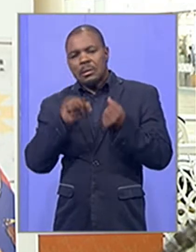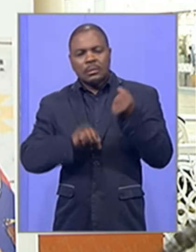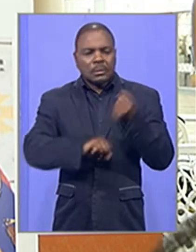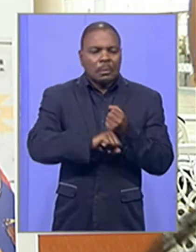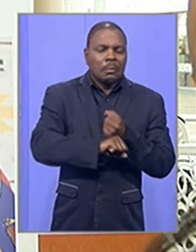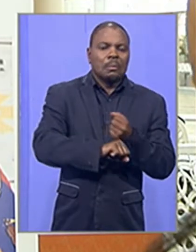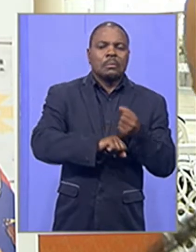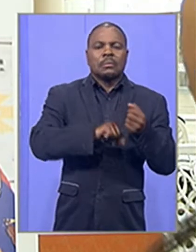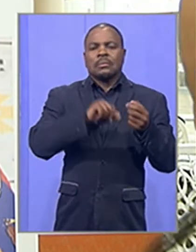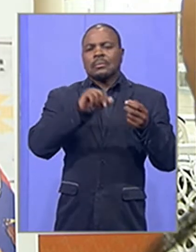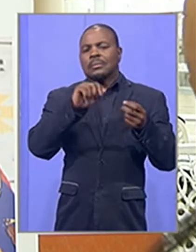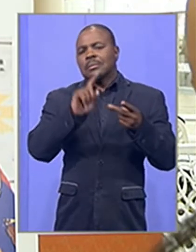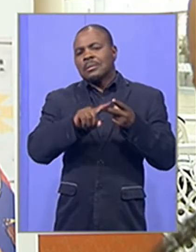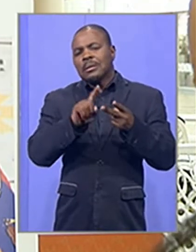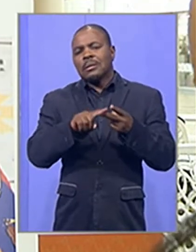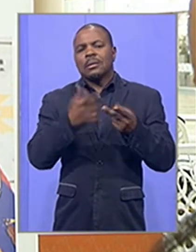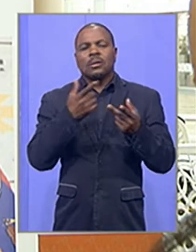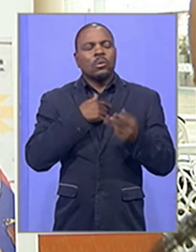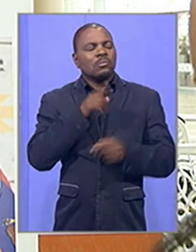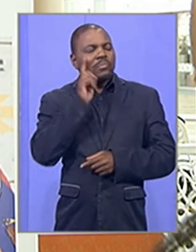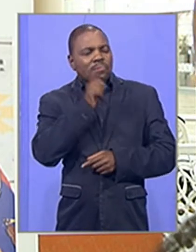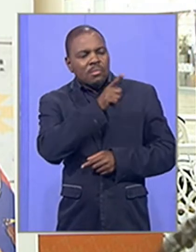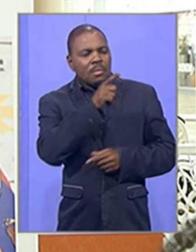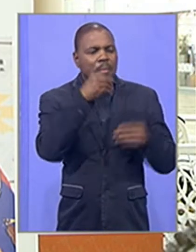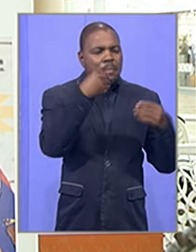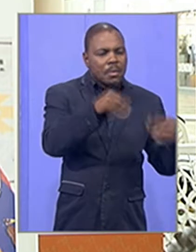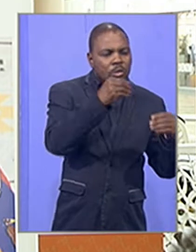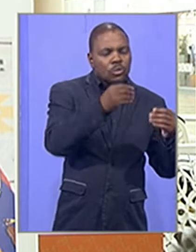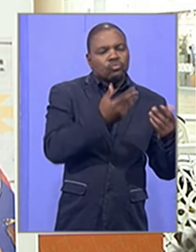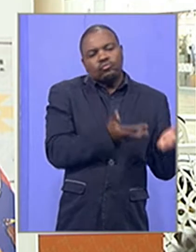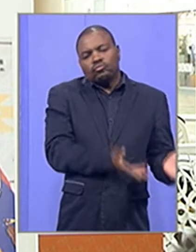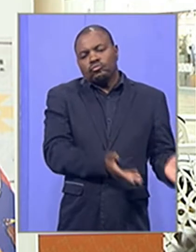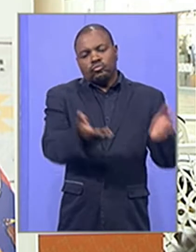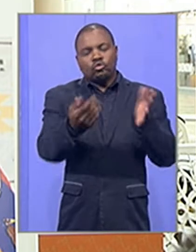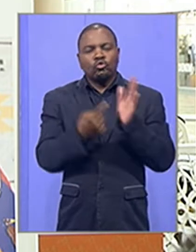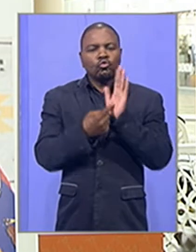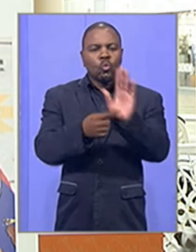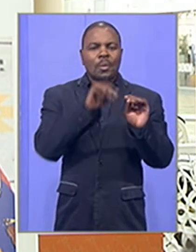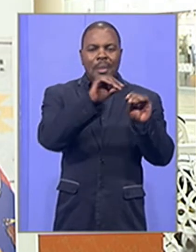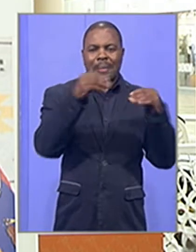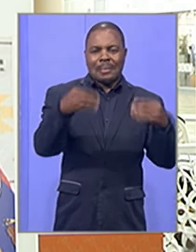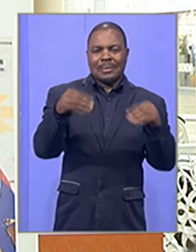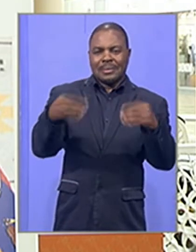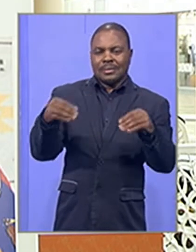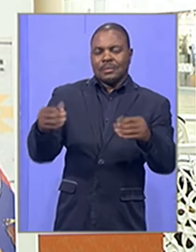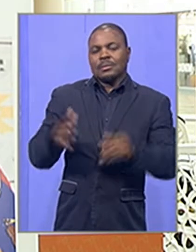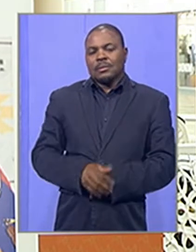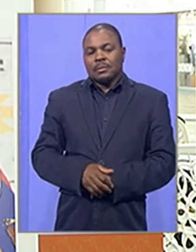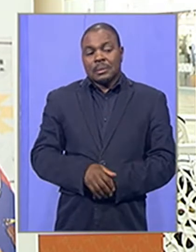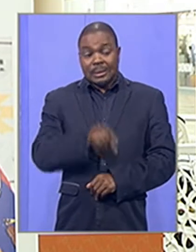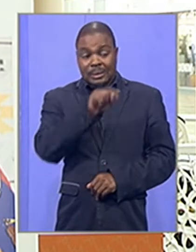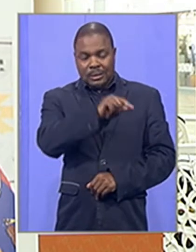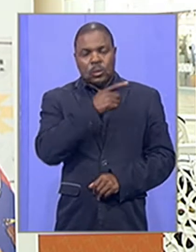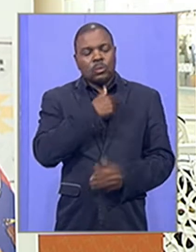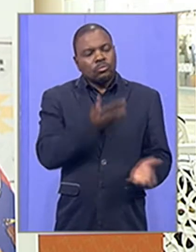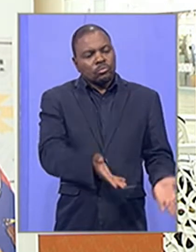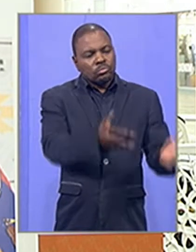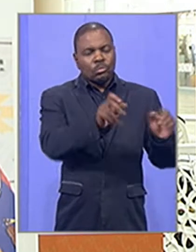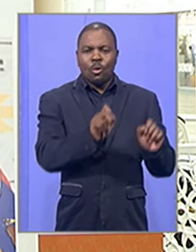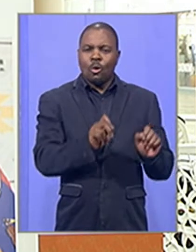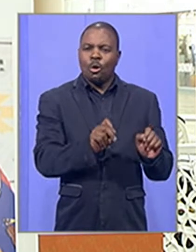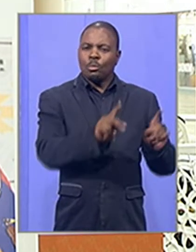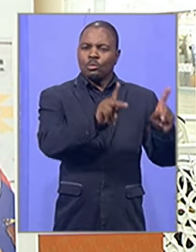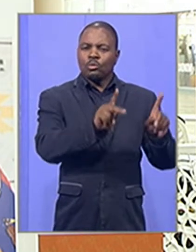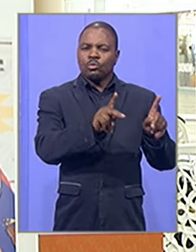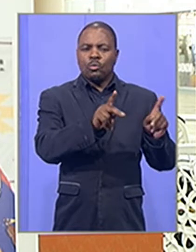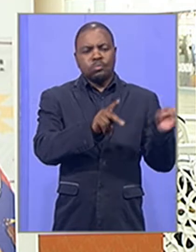means and affording businesses to showcase their products at most of our trade shows, we're able to give them an opportunity to